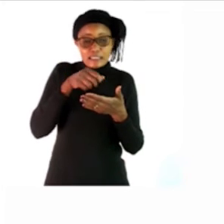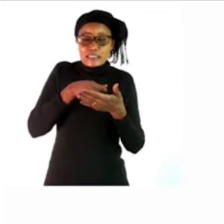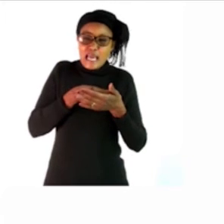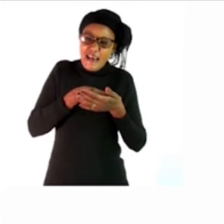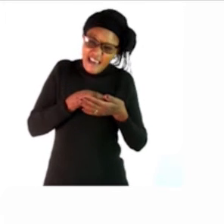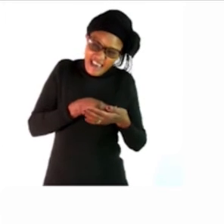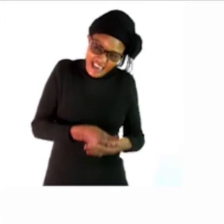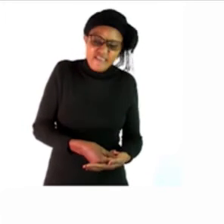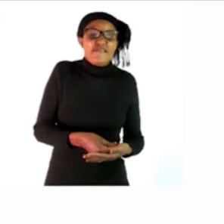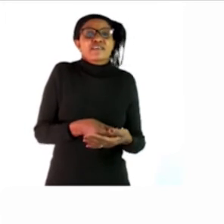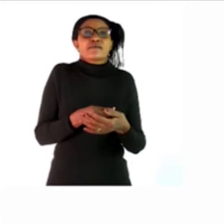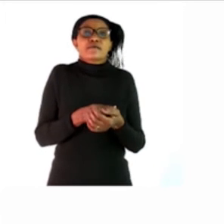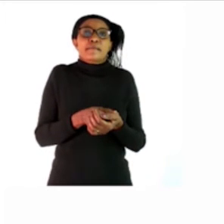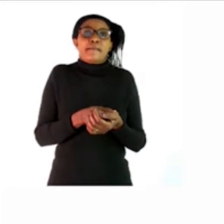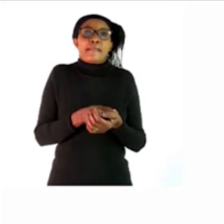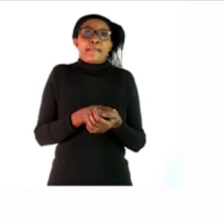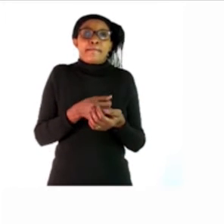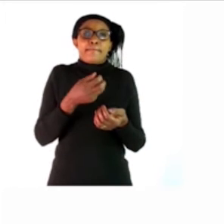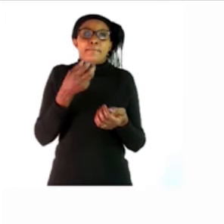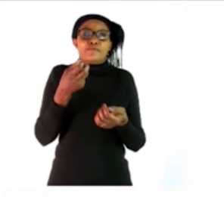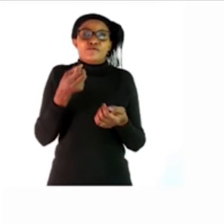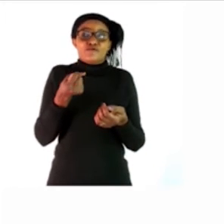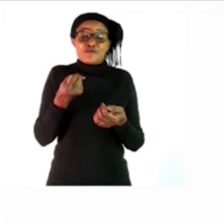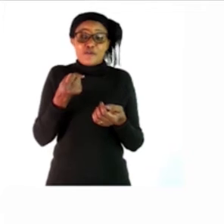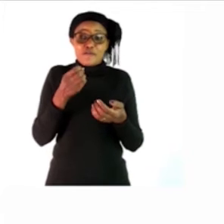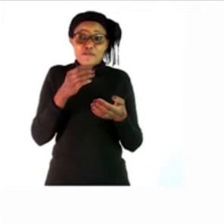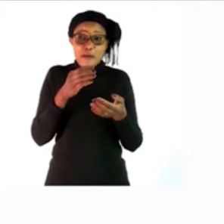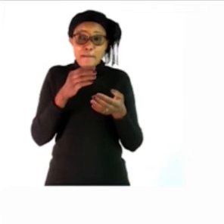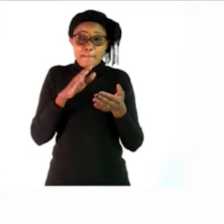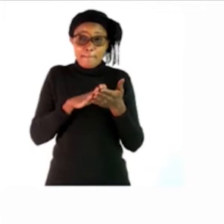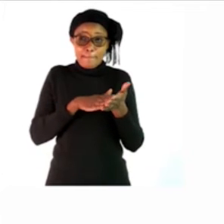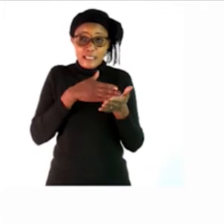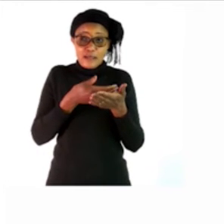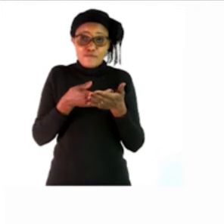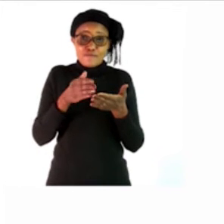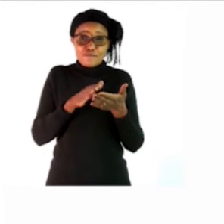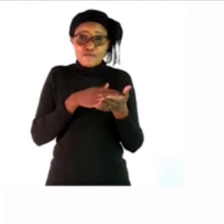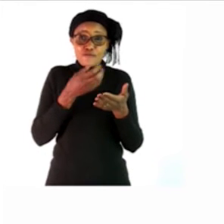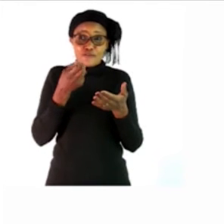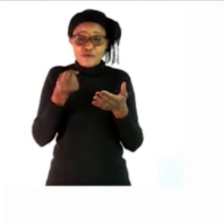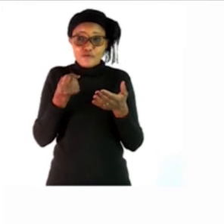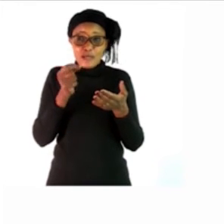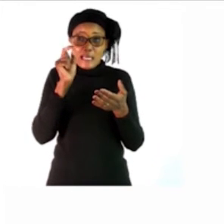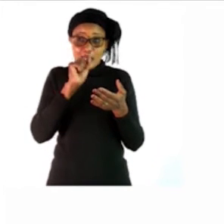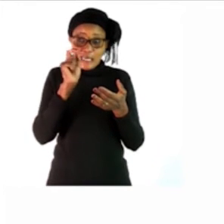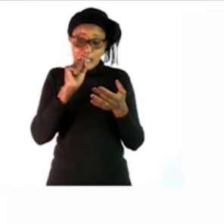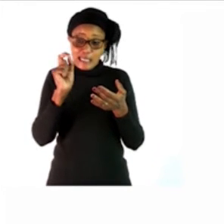Good. We have a picture of a glue. Then we have a picture of